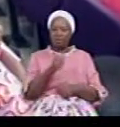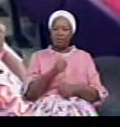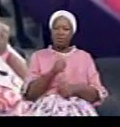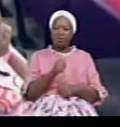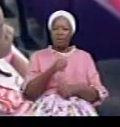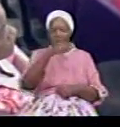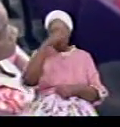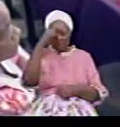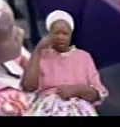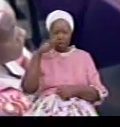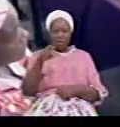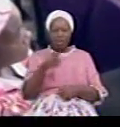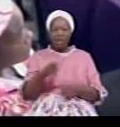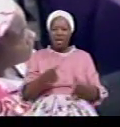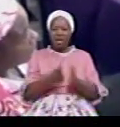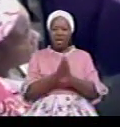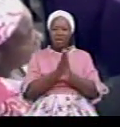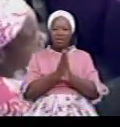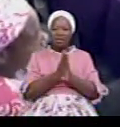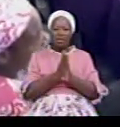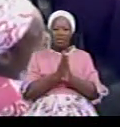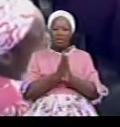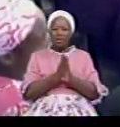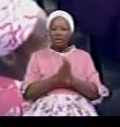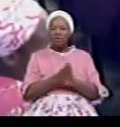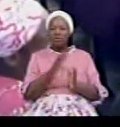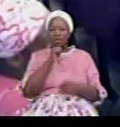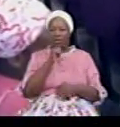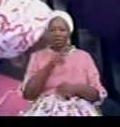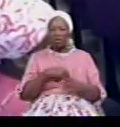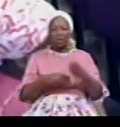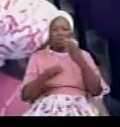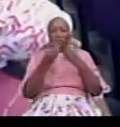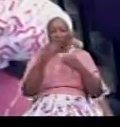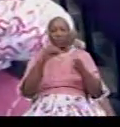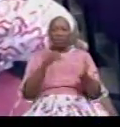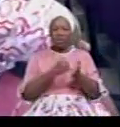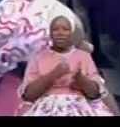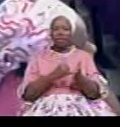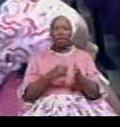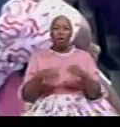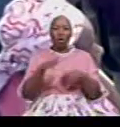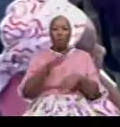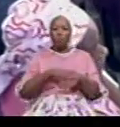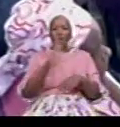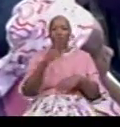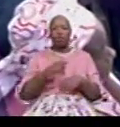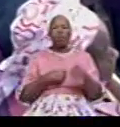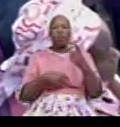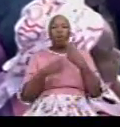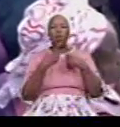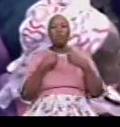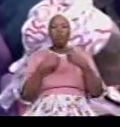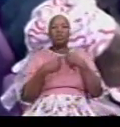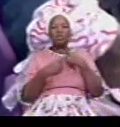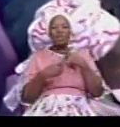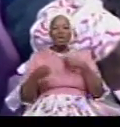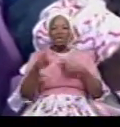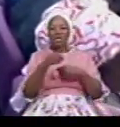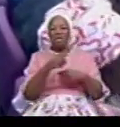ye ask amiss, that ye may consume it upon your lusts. Ye